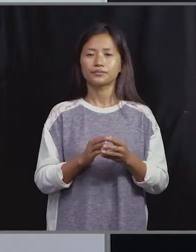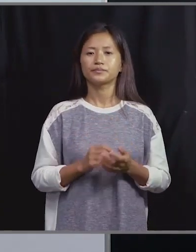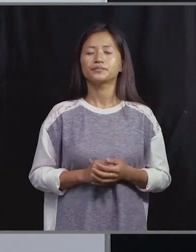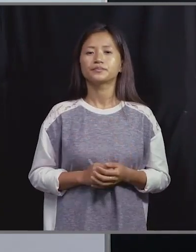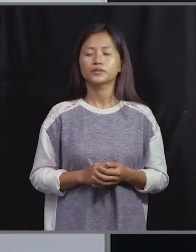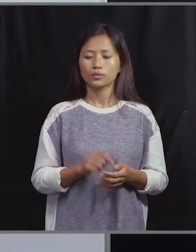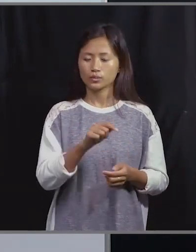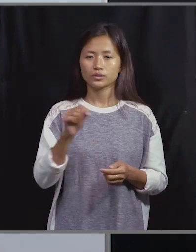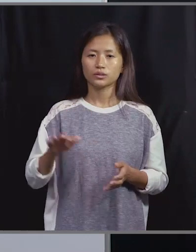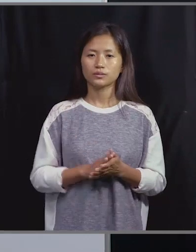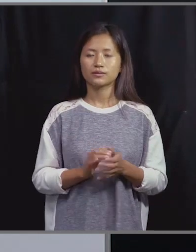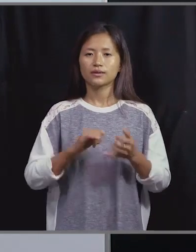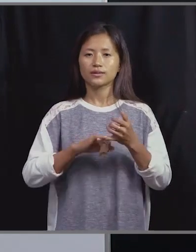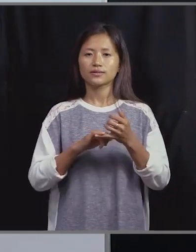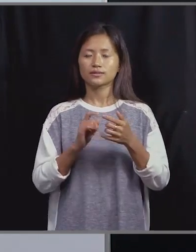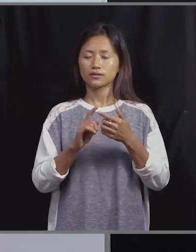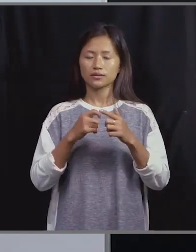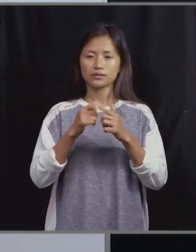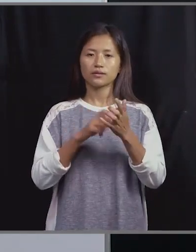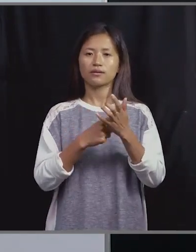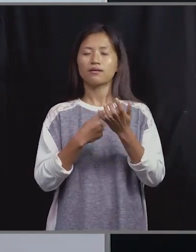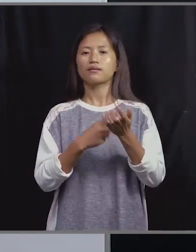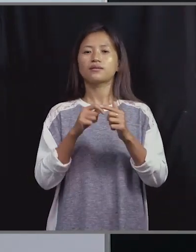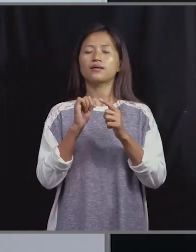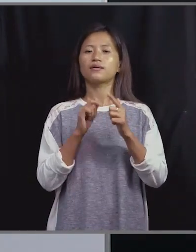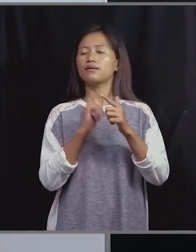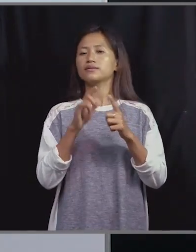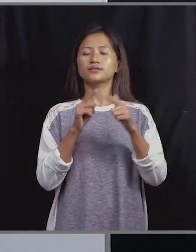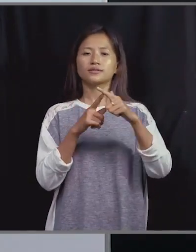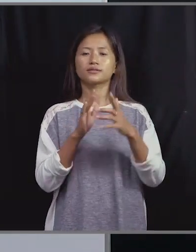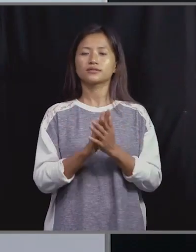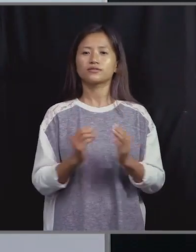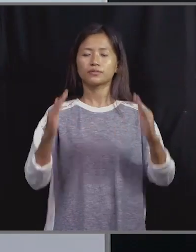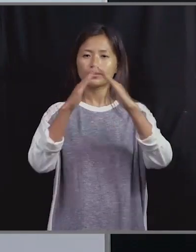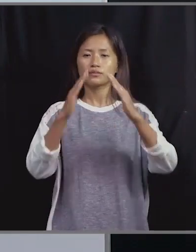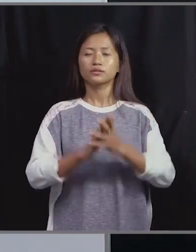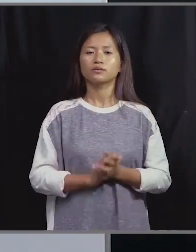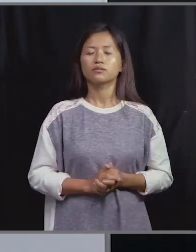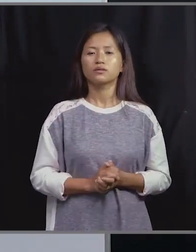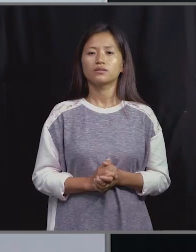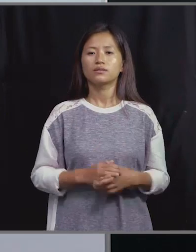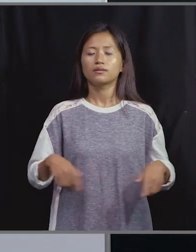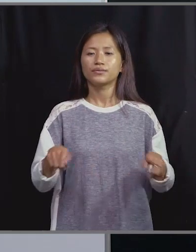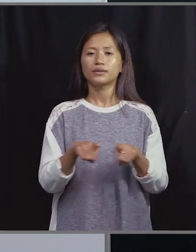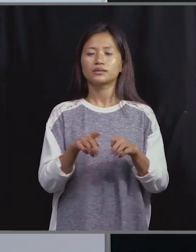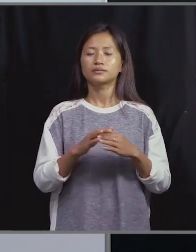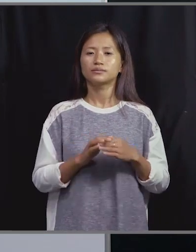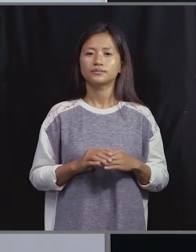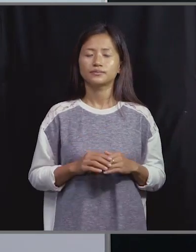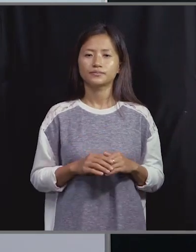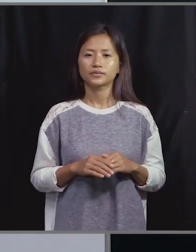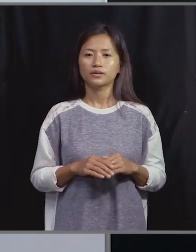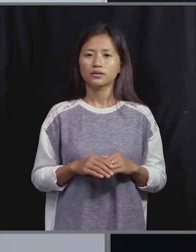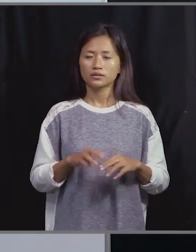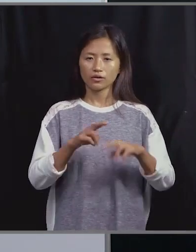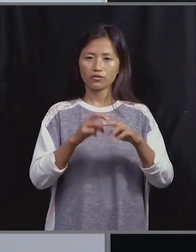derivation which means a skirt of a mountain, which means a mountain will be like this, and then it's a formation